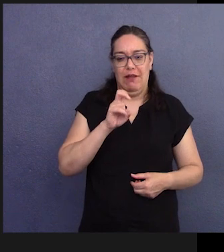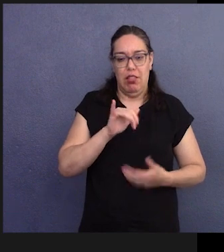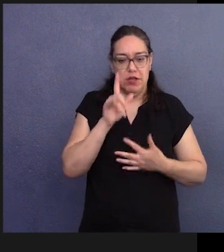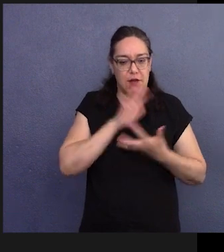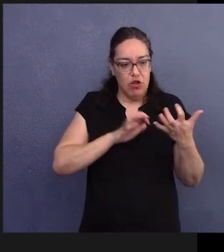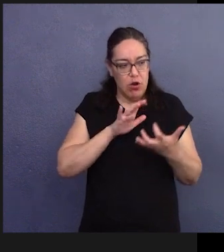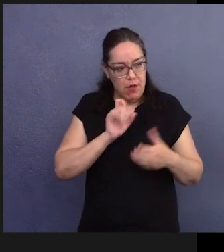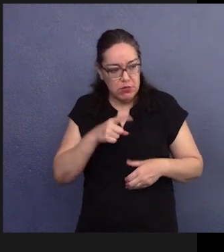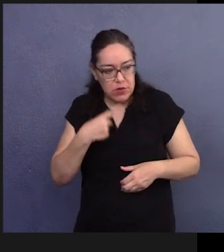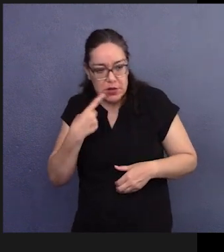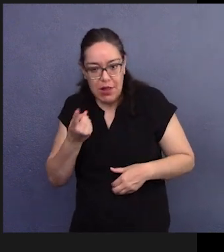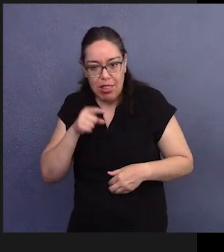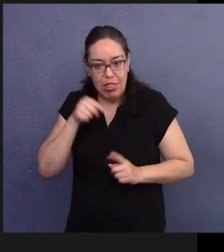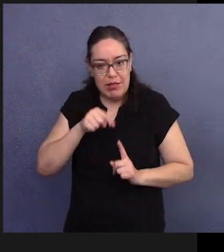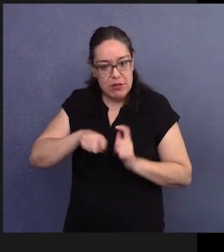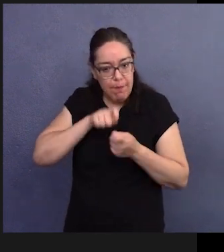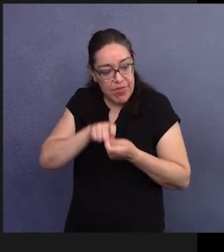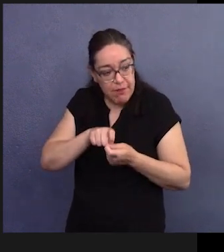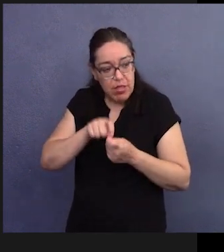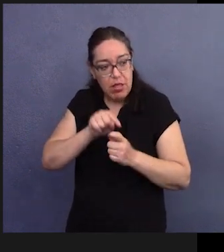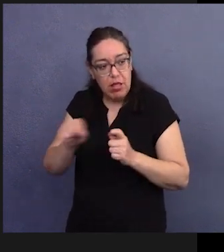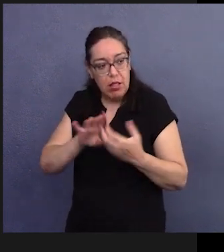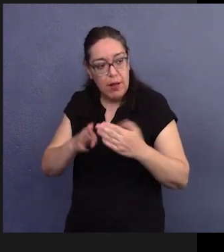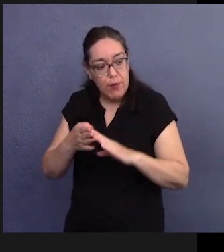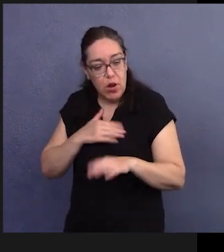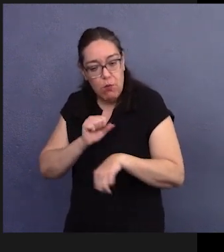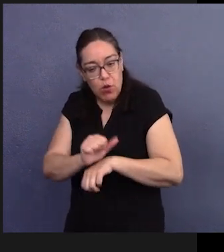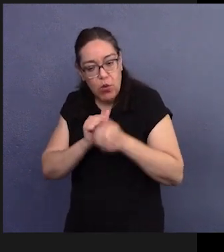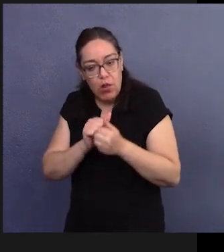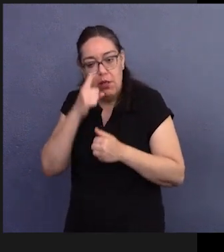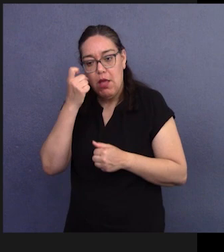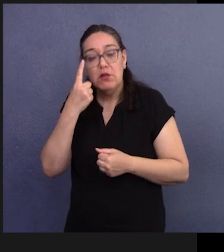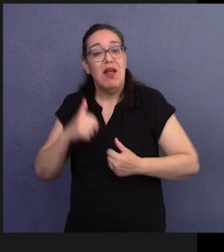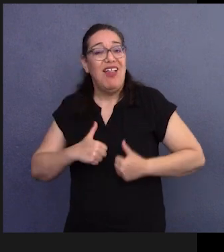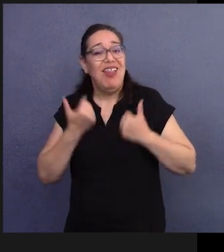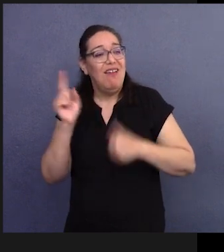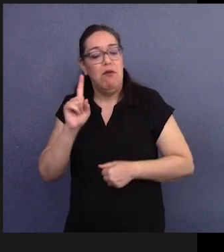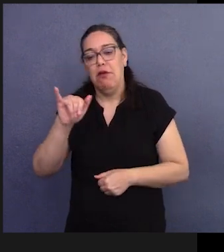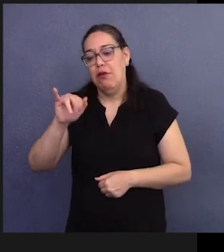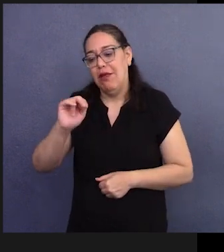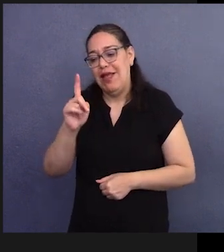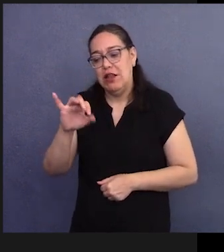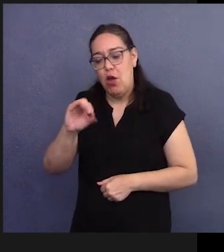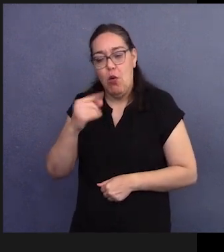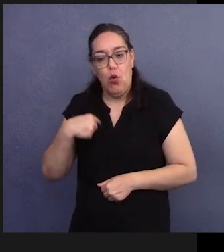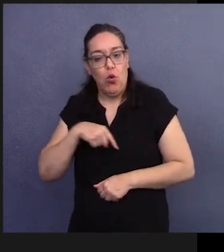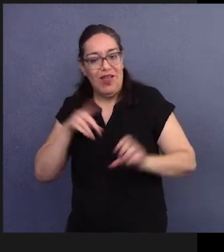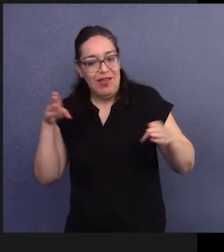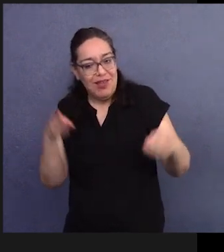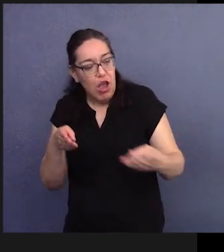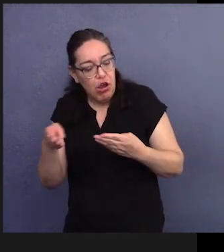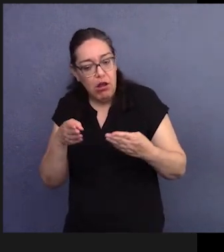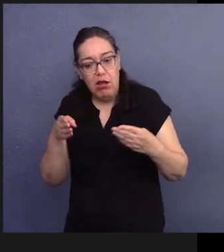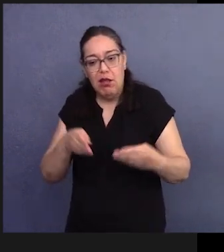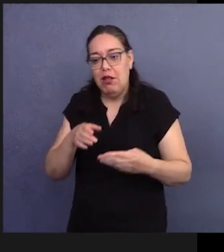is specifically the community that I'm working with? Because I live in Indio and we cater to Indio,